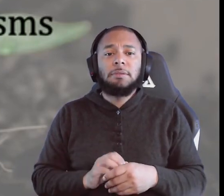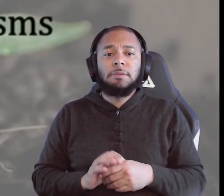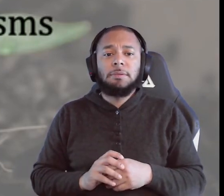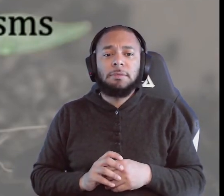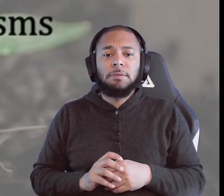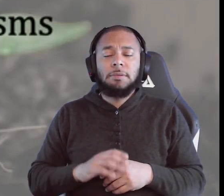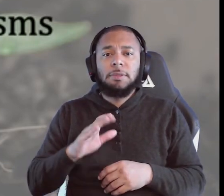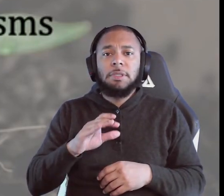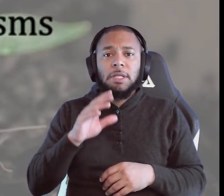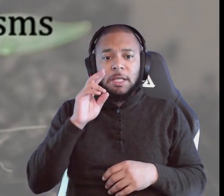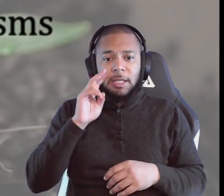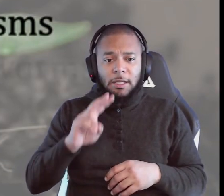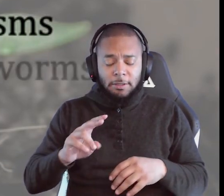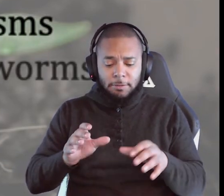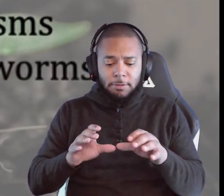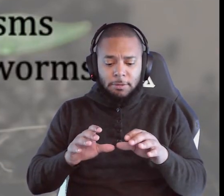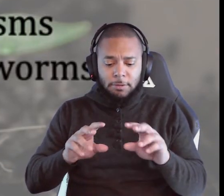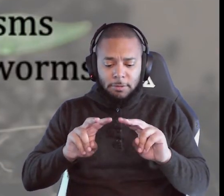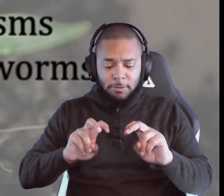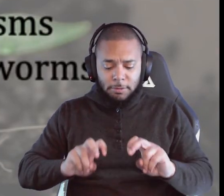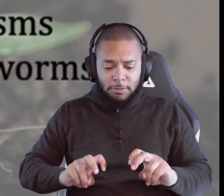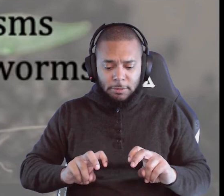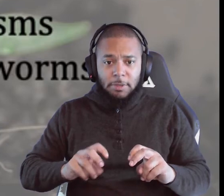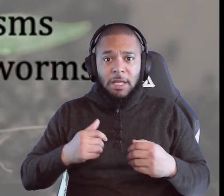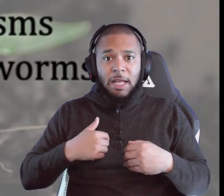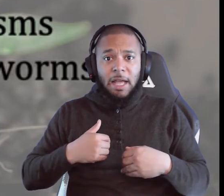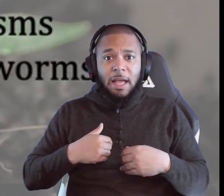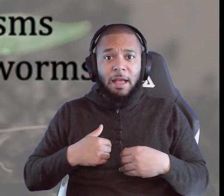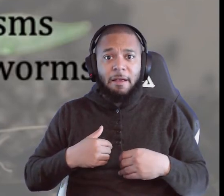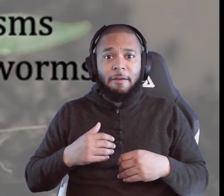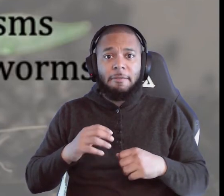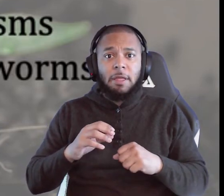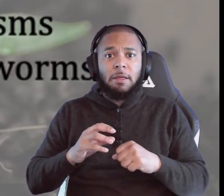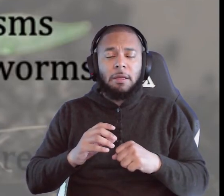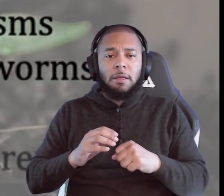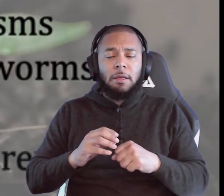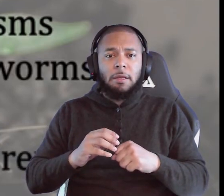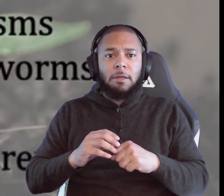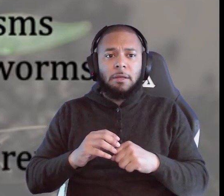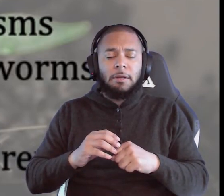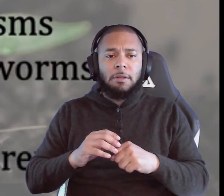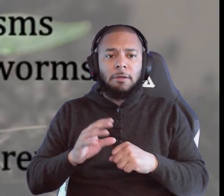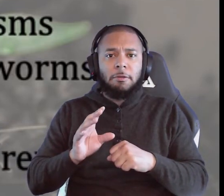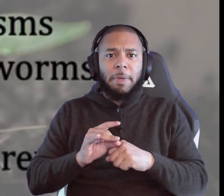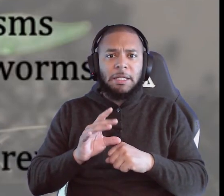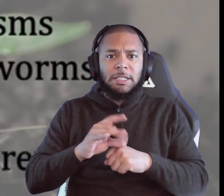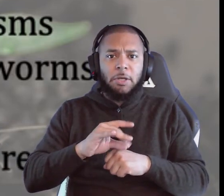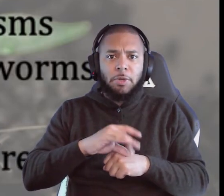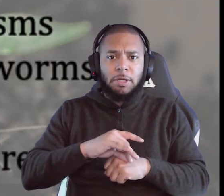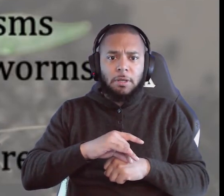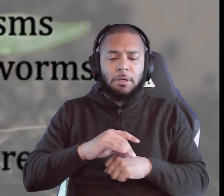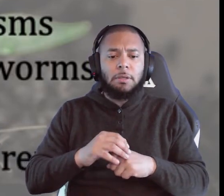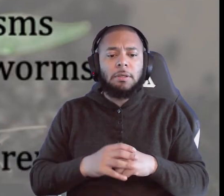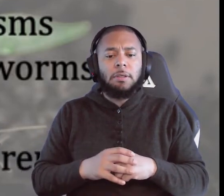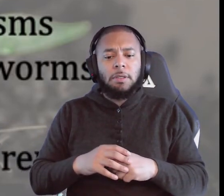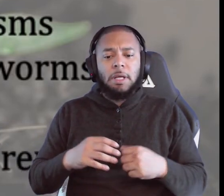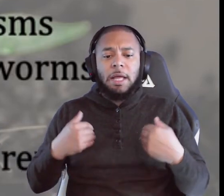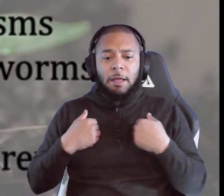If you look closer at soil, bacteria, algae, earthworms, insects, some mammals like gophers and